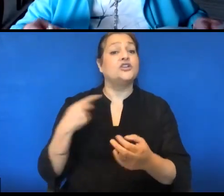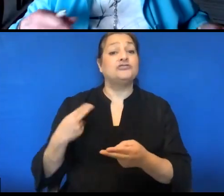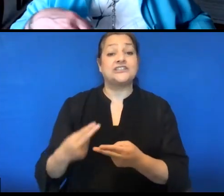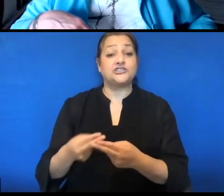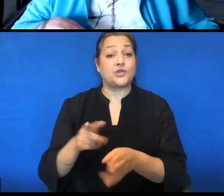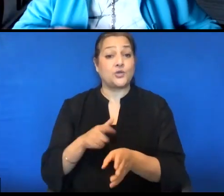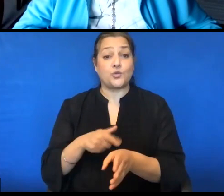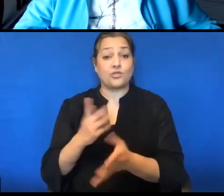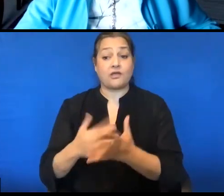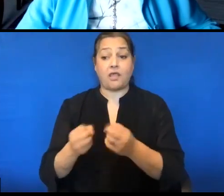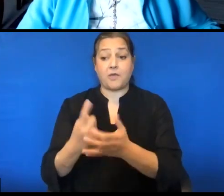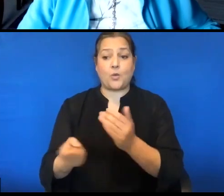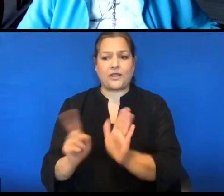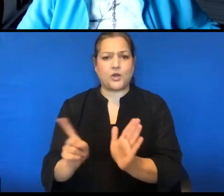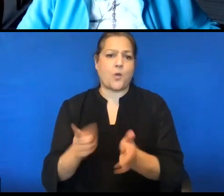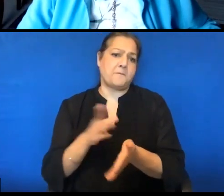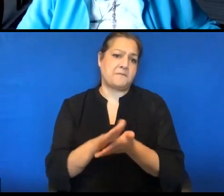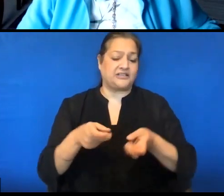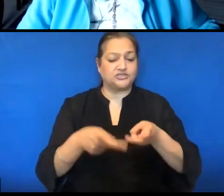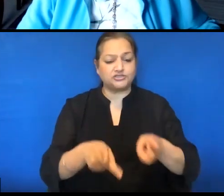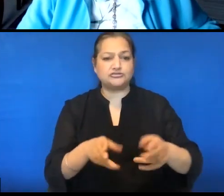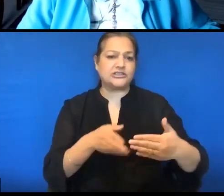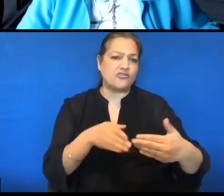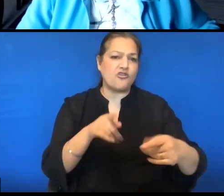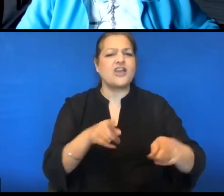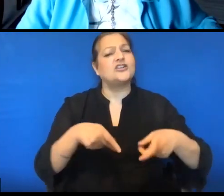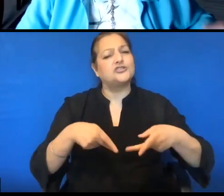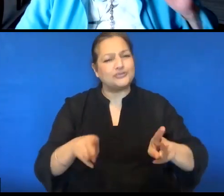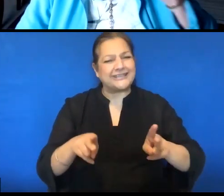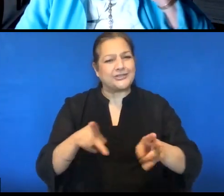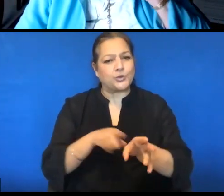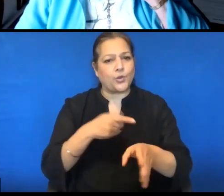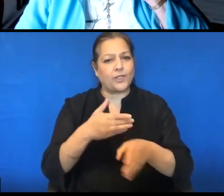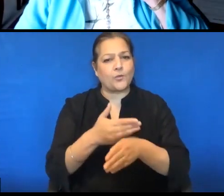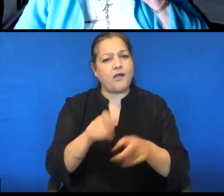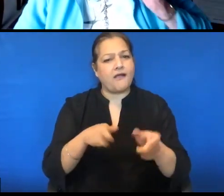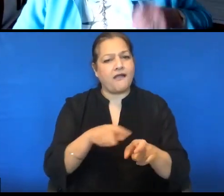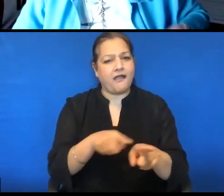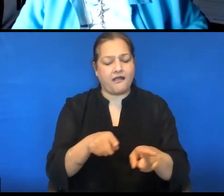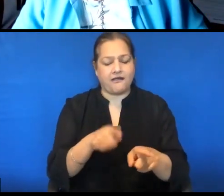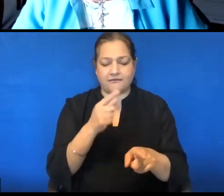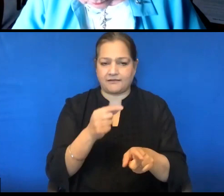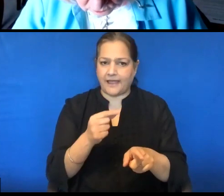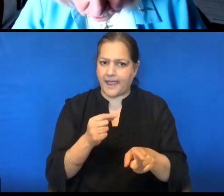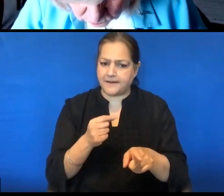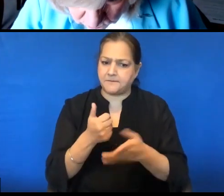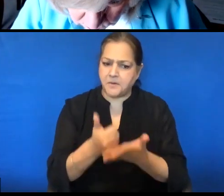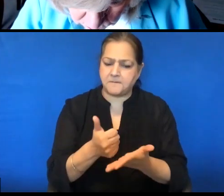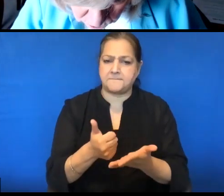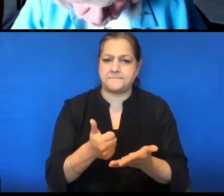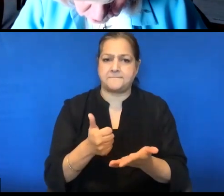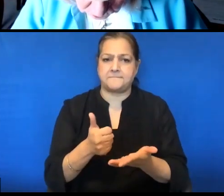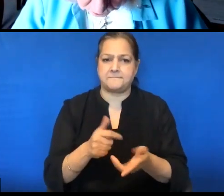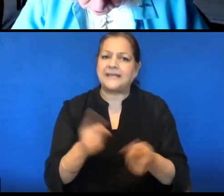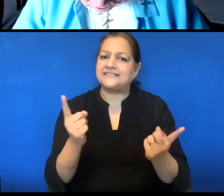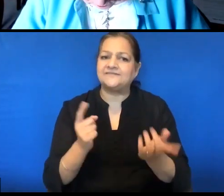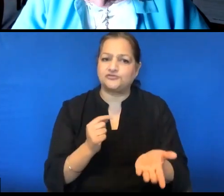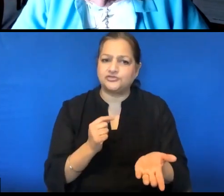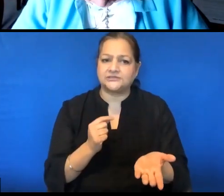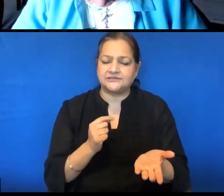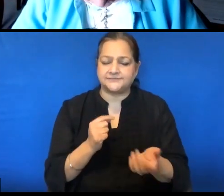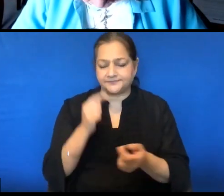the street corner, going there, street youth workers, that can make such a difference. So it's one of those